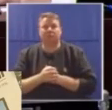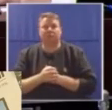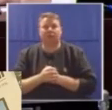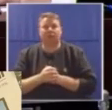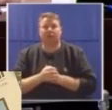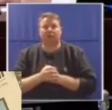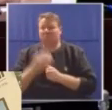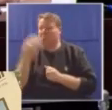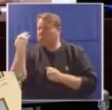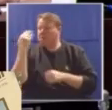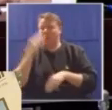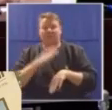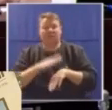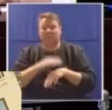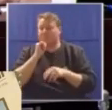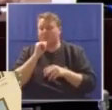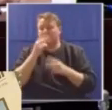that